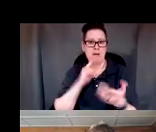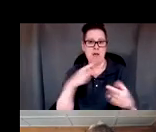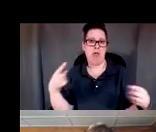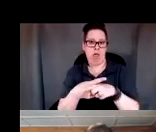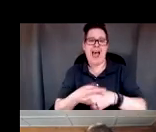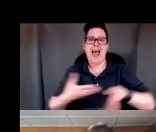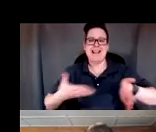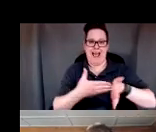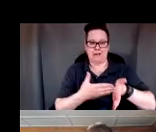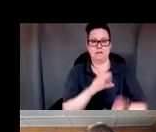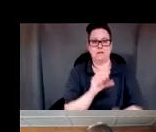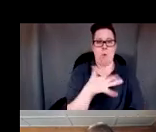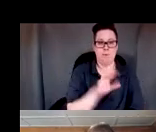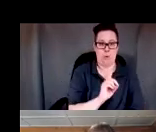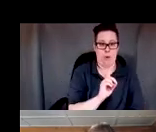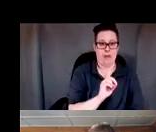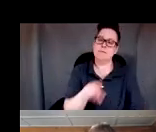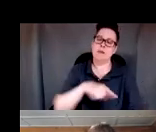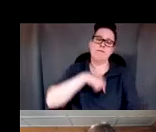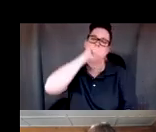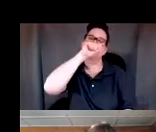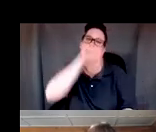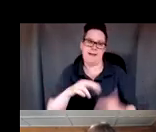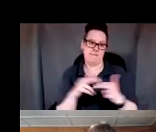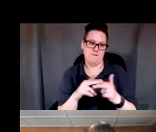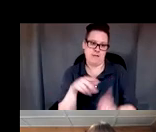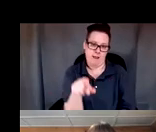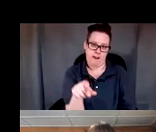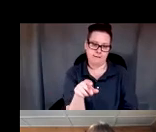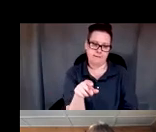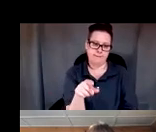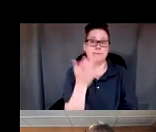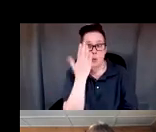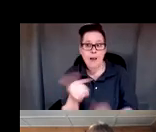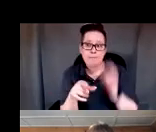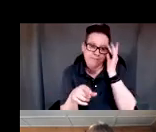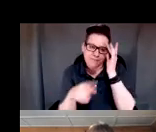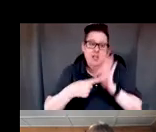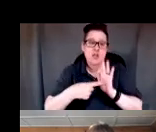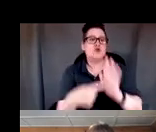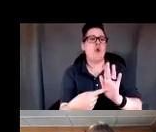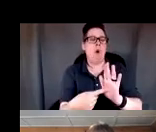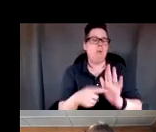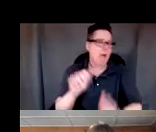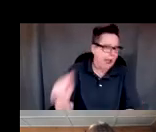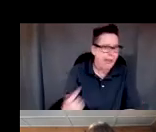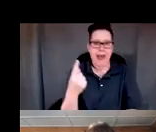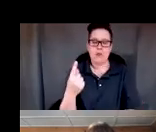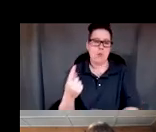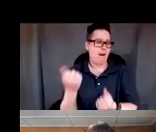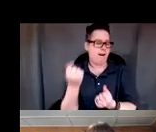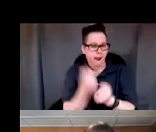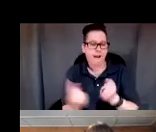This is one of my favorite slides because it shows that anybody and